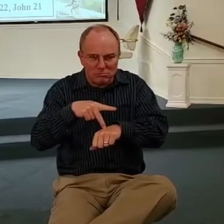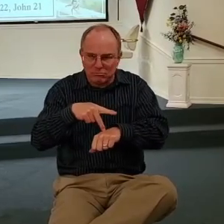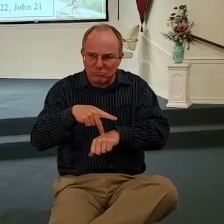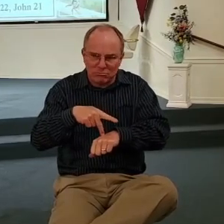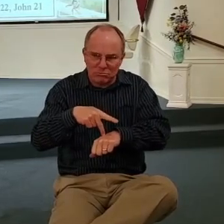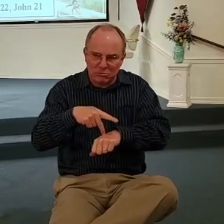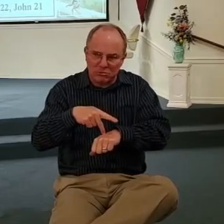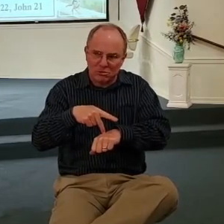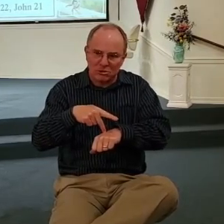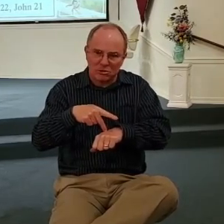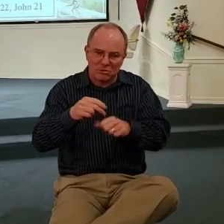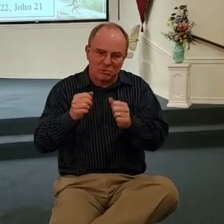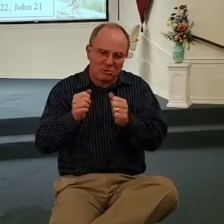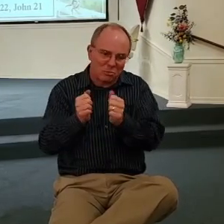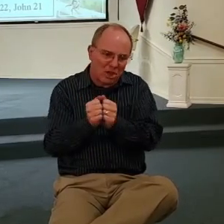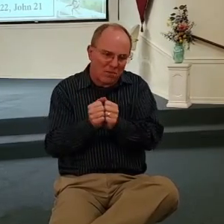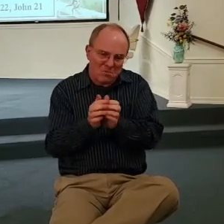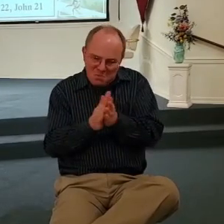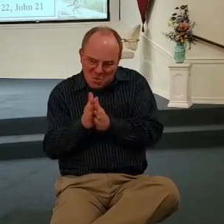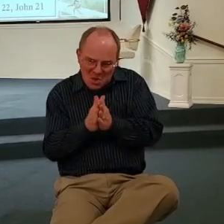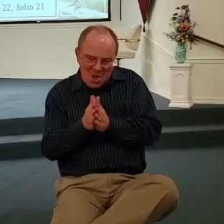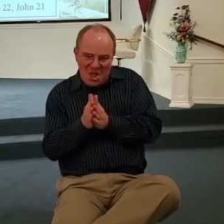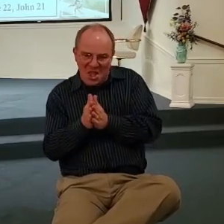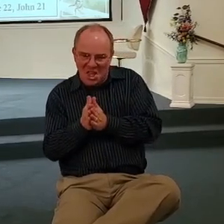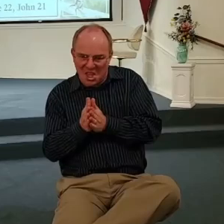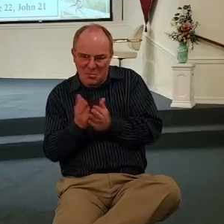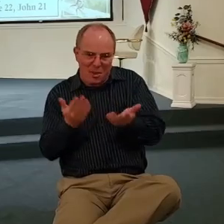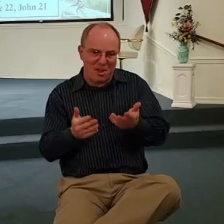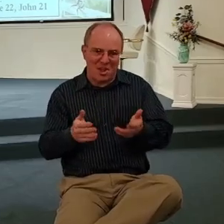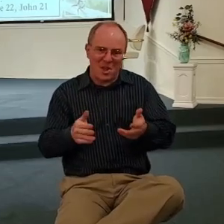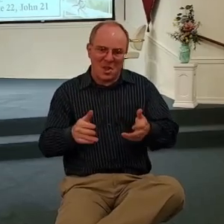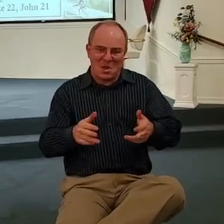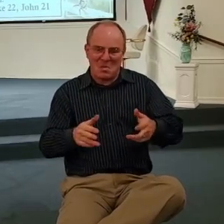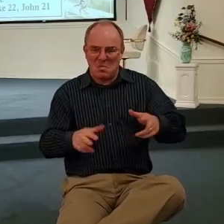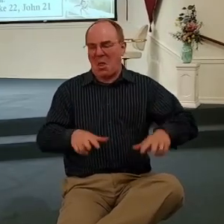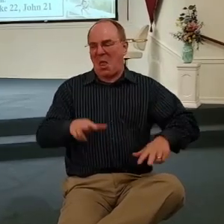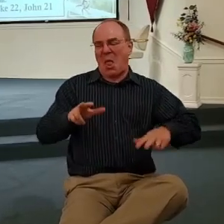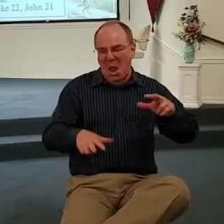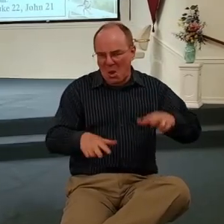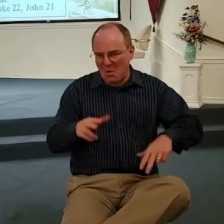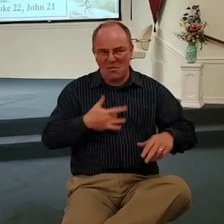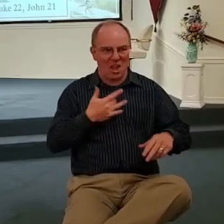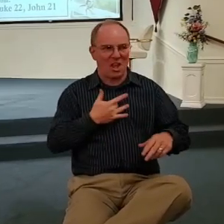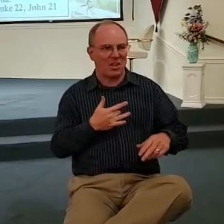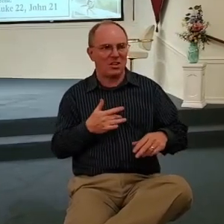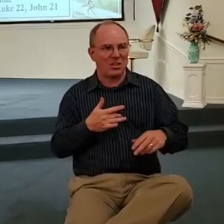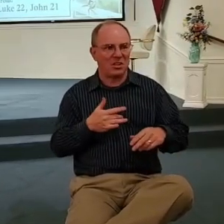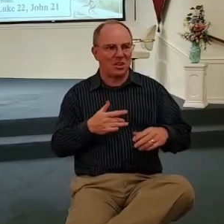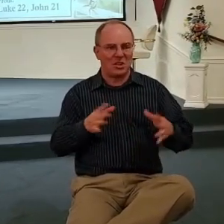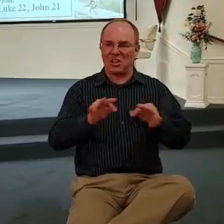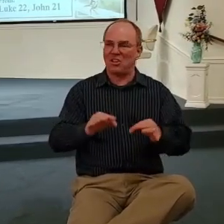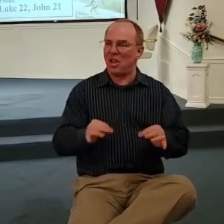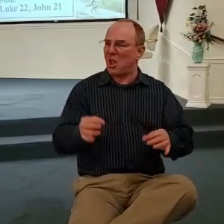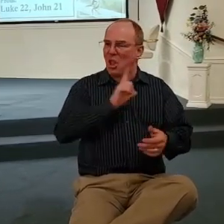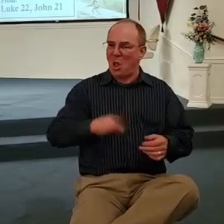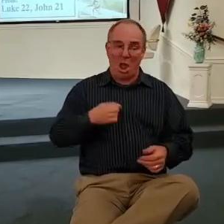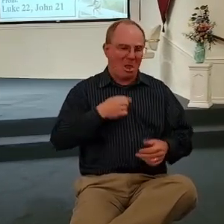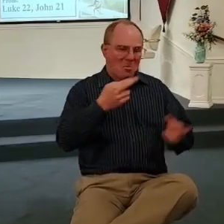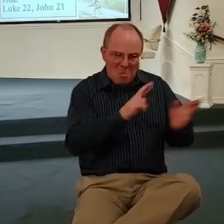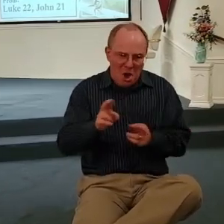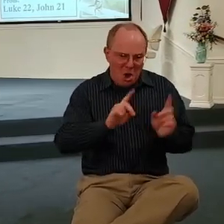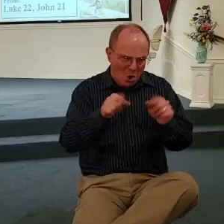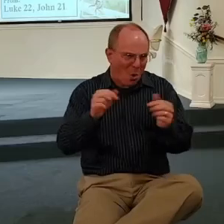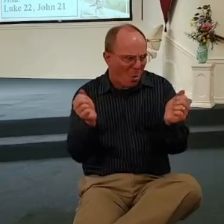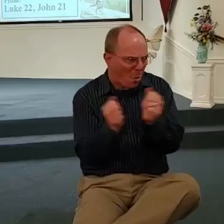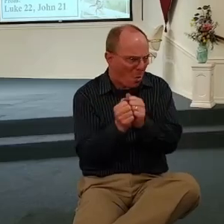maybe awkward feeling, jumps in. In verse 33, he says, "Lord, I am ready to go with you